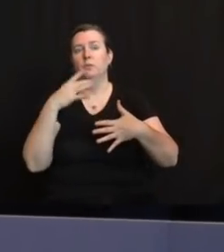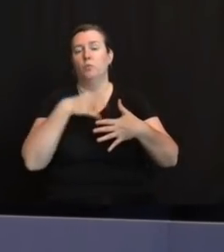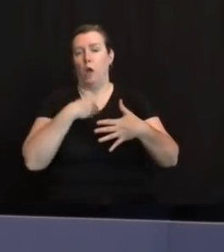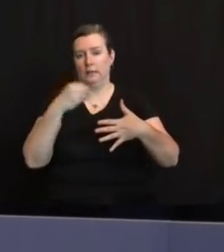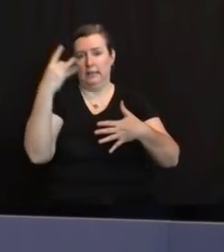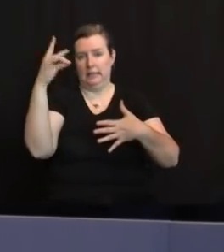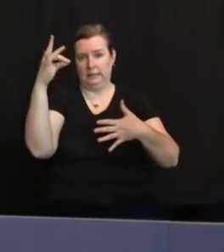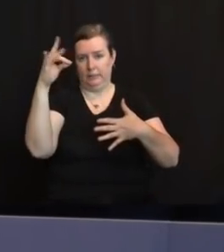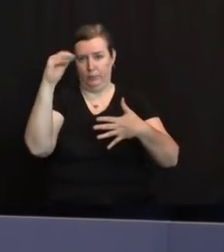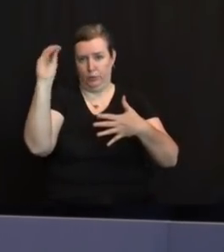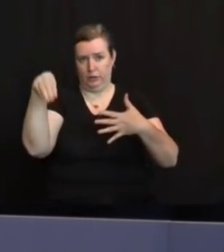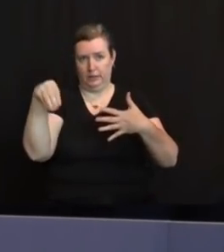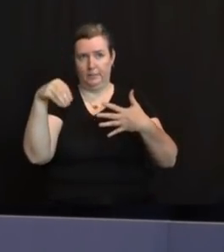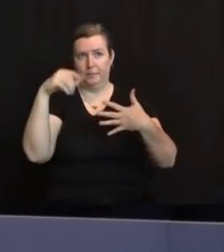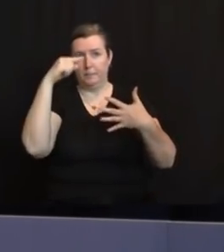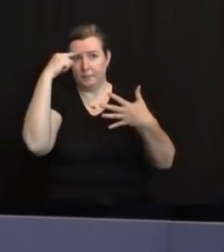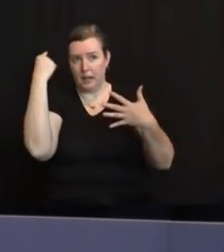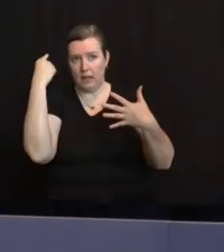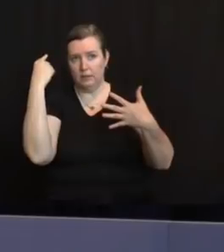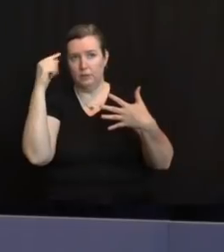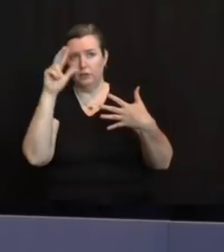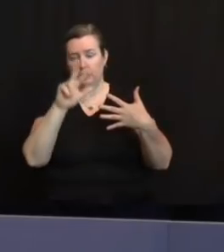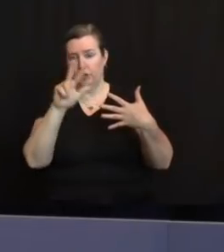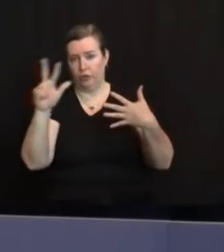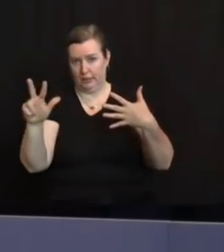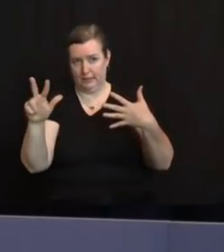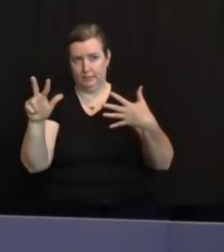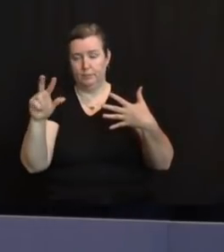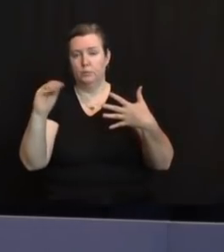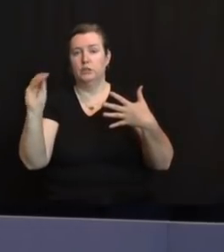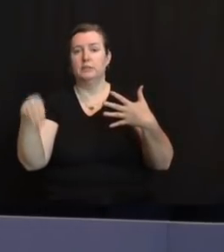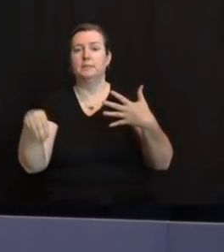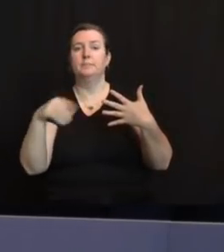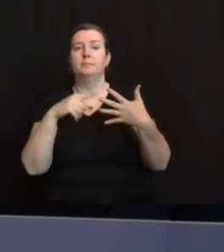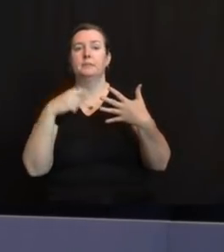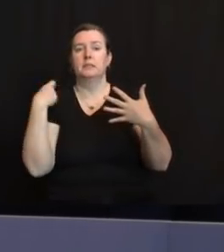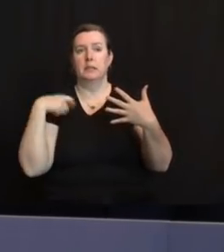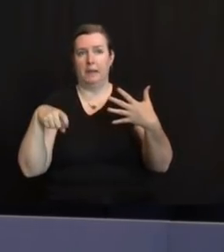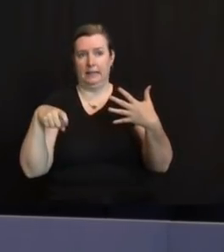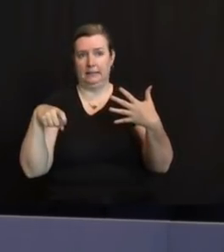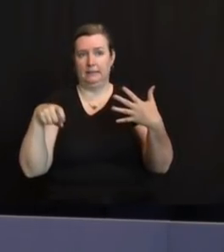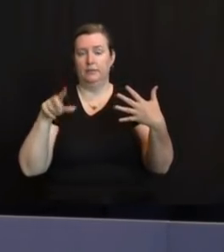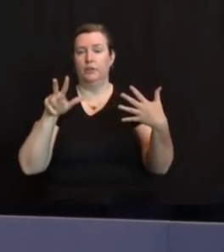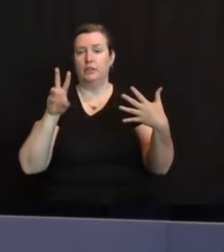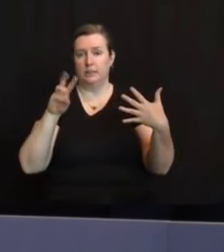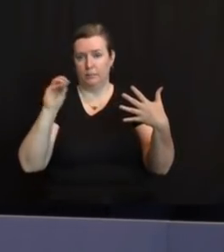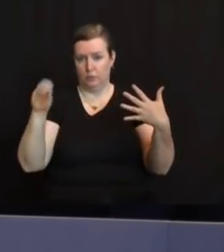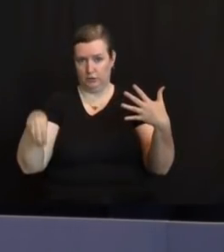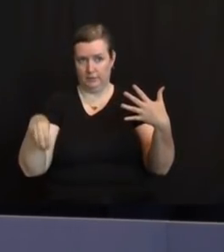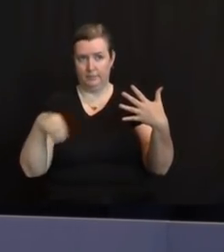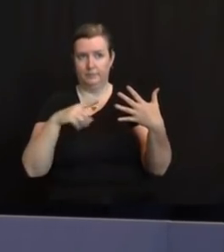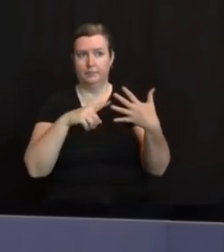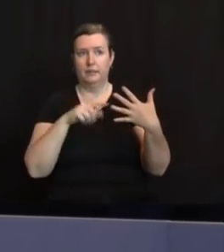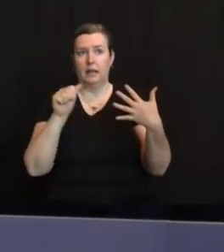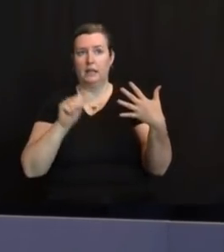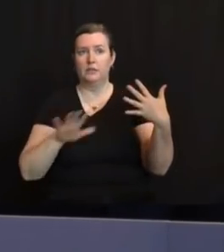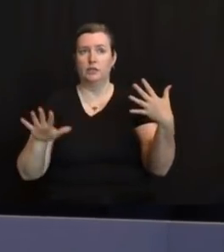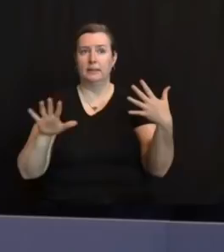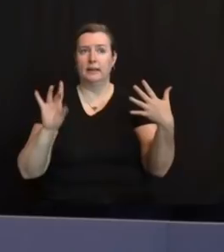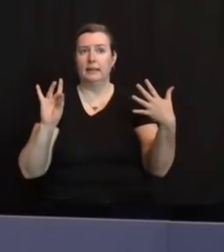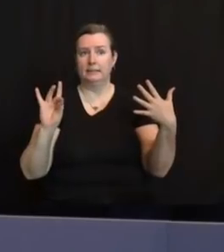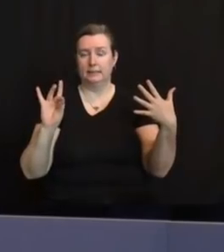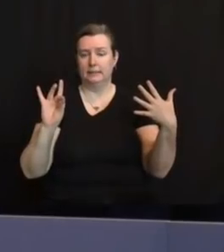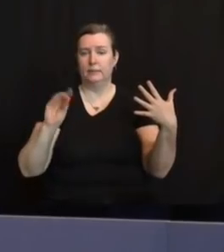18%, Black 33%, Hispanic 36%, Asian 8%, and